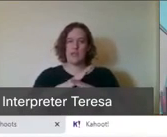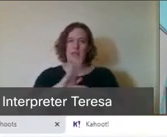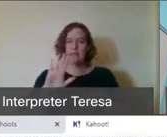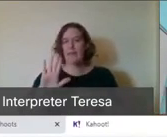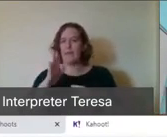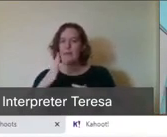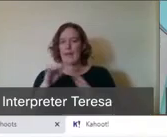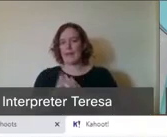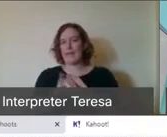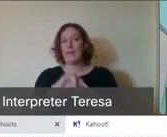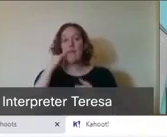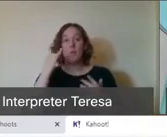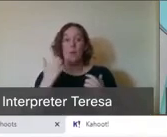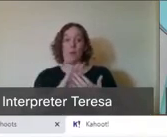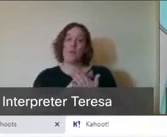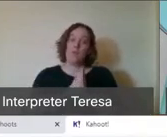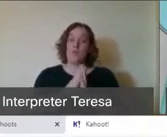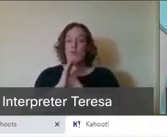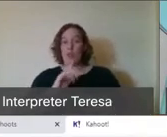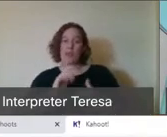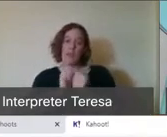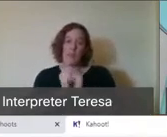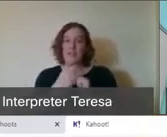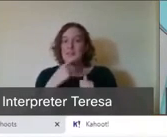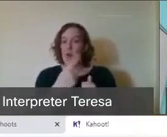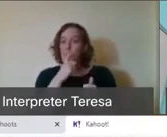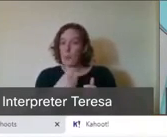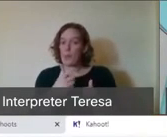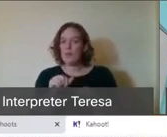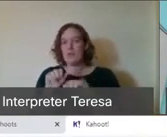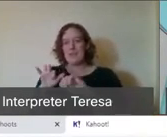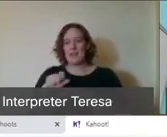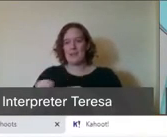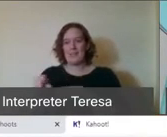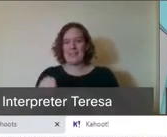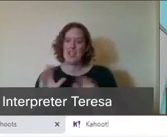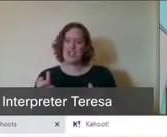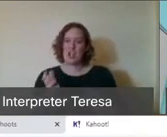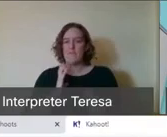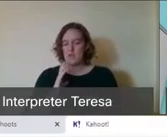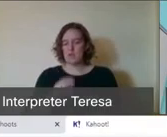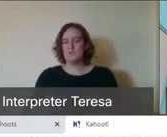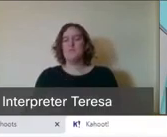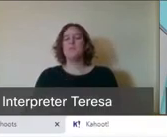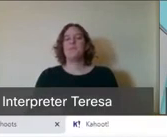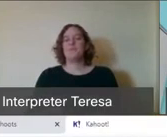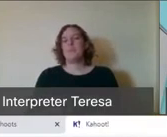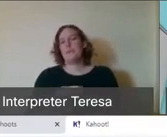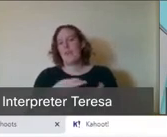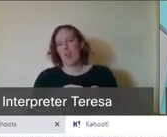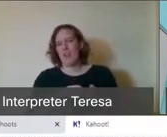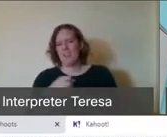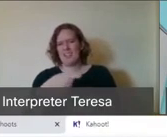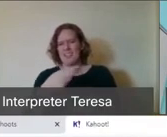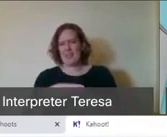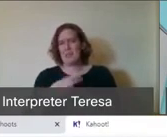or if you want to be extremely competitive and tell me who you are, feel free to send that in the chat box. But And I mean, let's be honest, these nicknames are